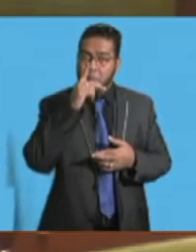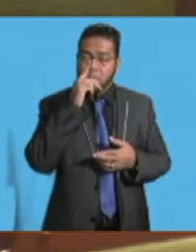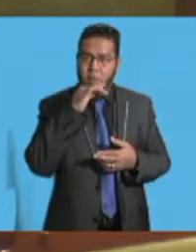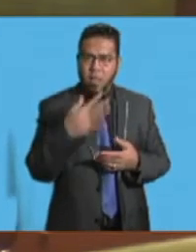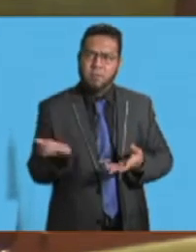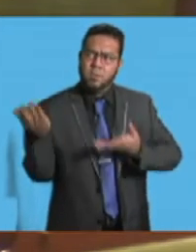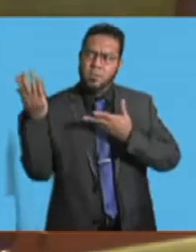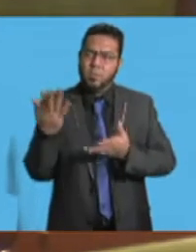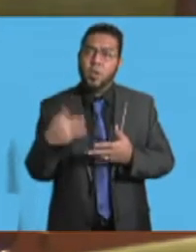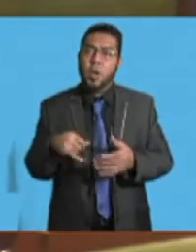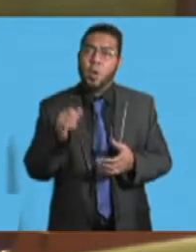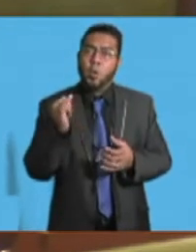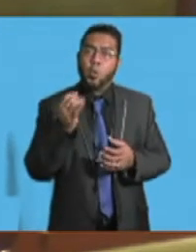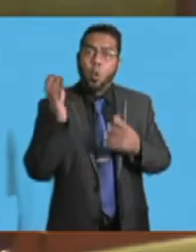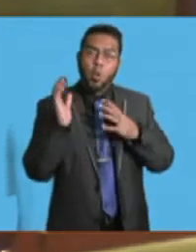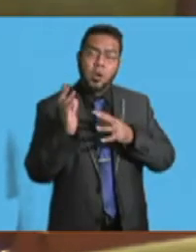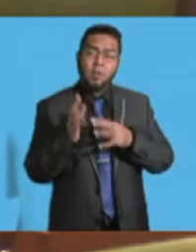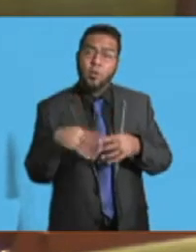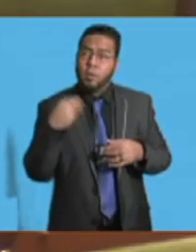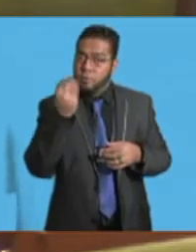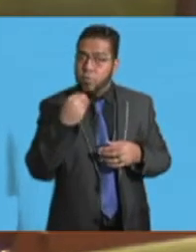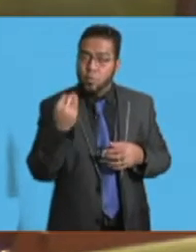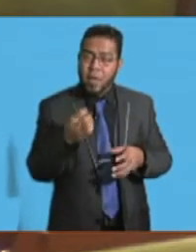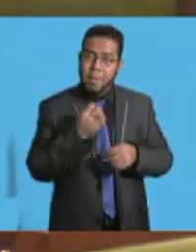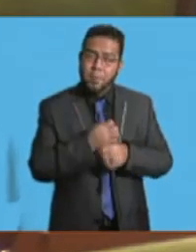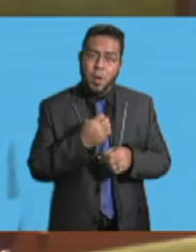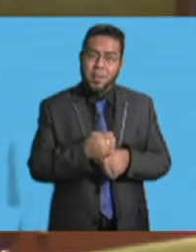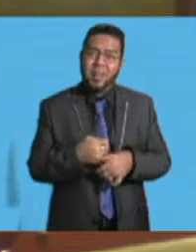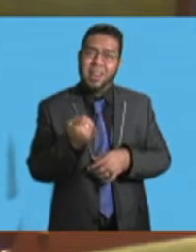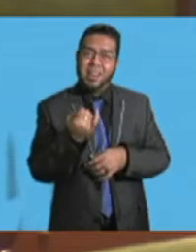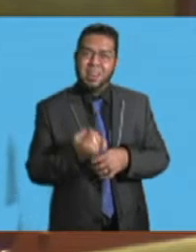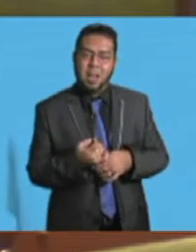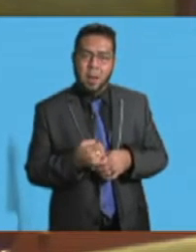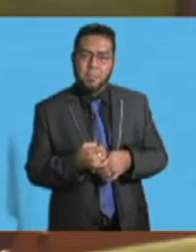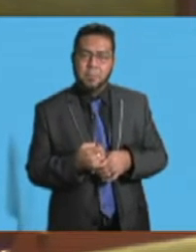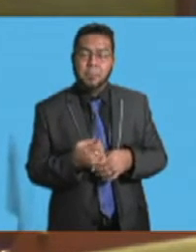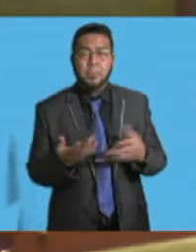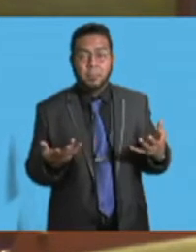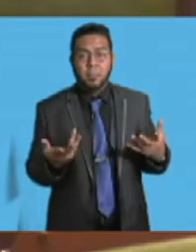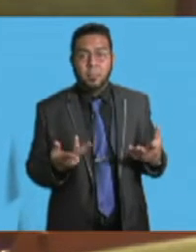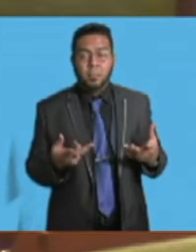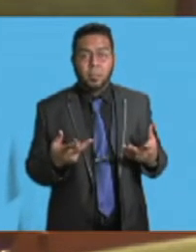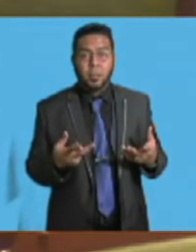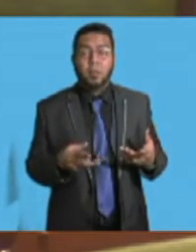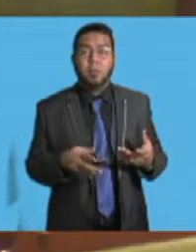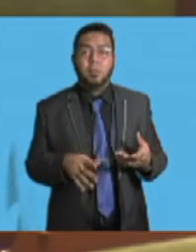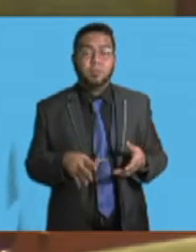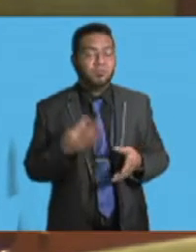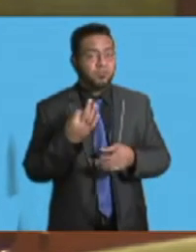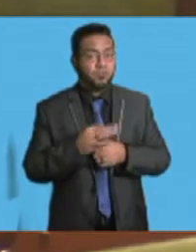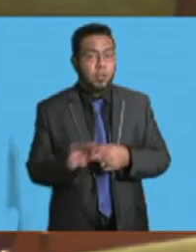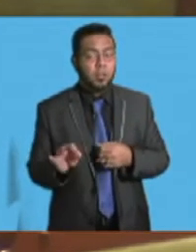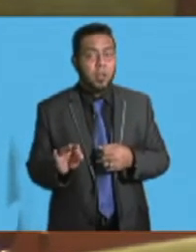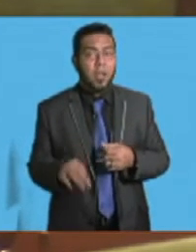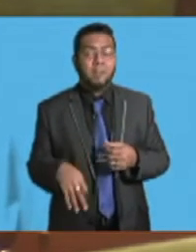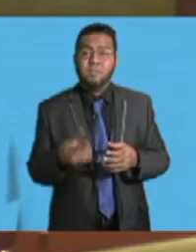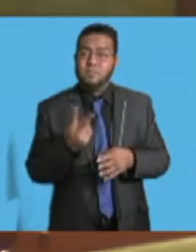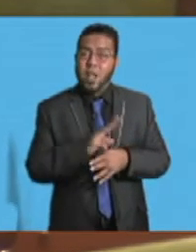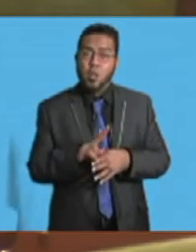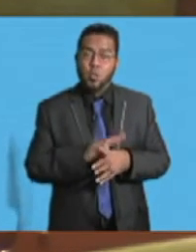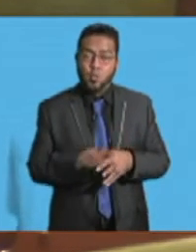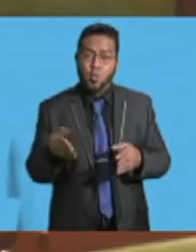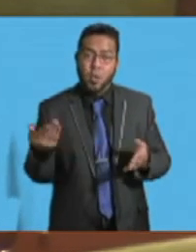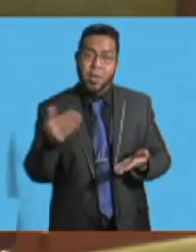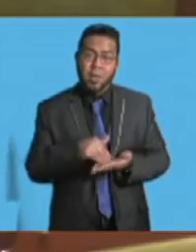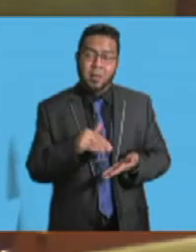coconut as a source of food, employment and income security. Volume of coconut export, fresh and value-added, has been steadily increasing